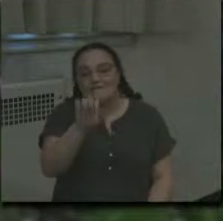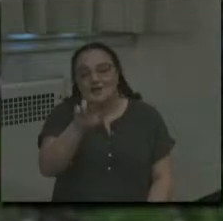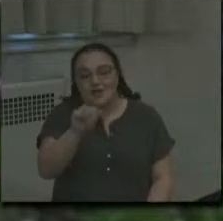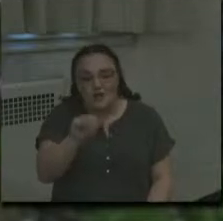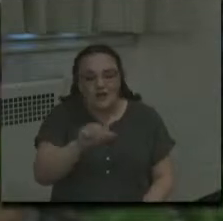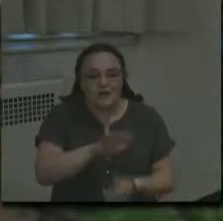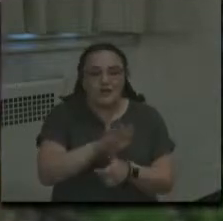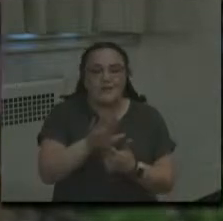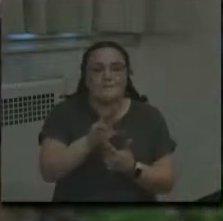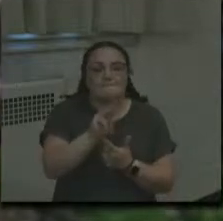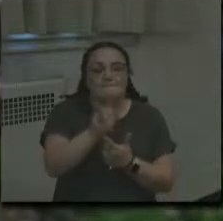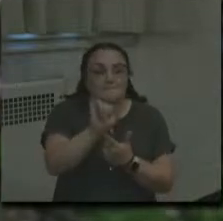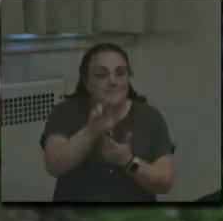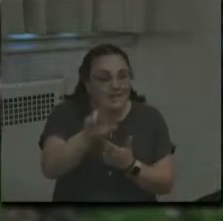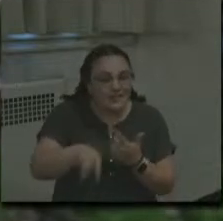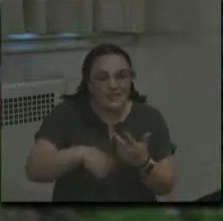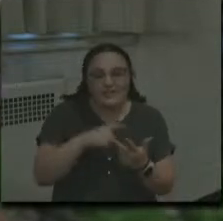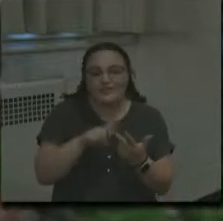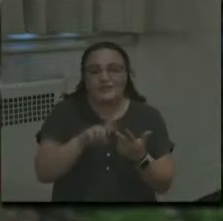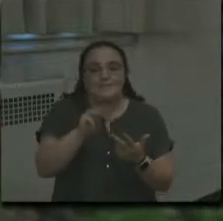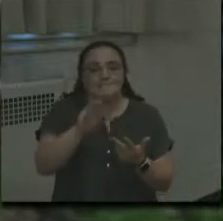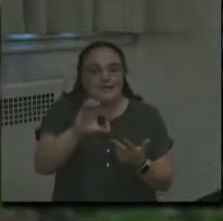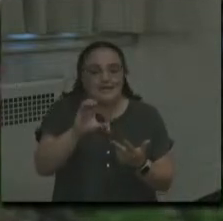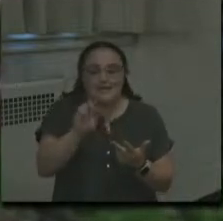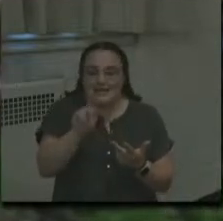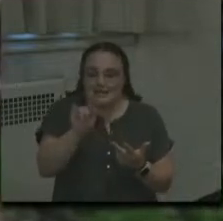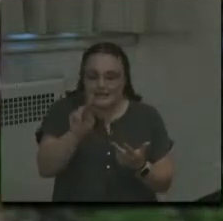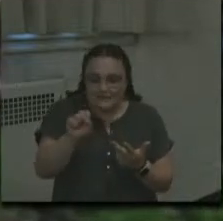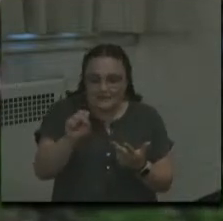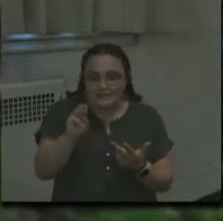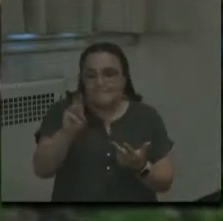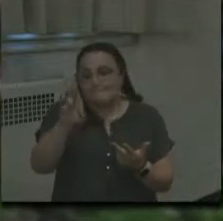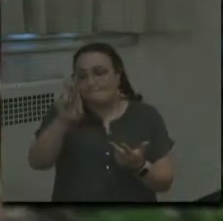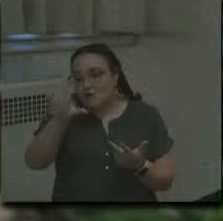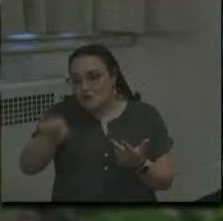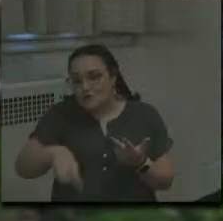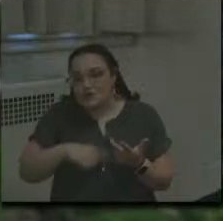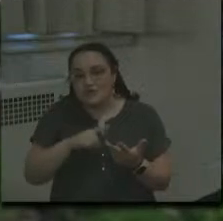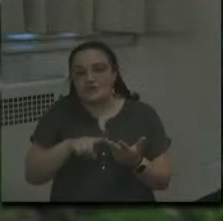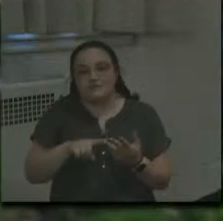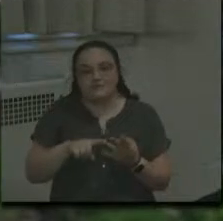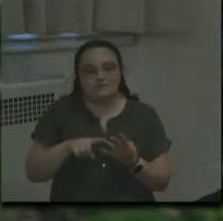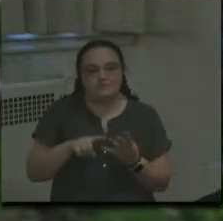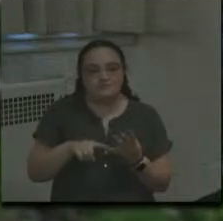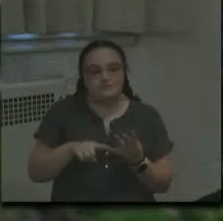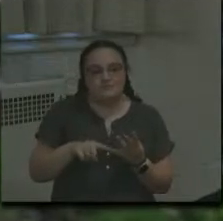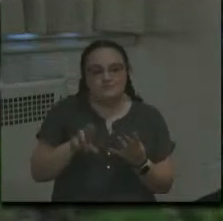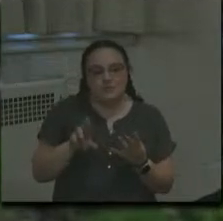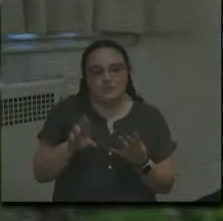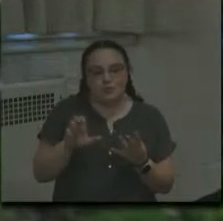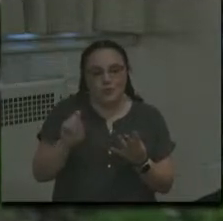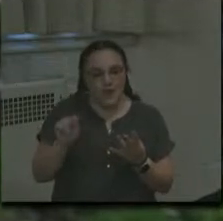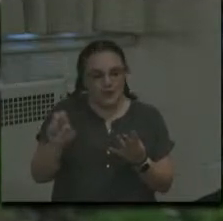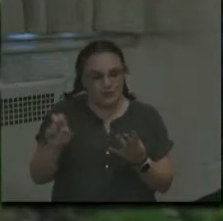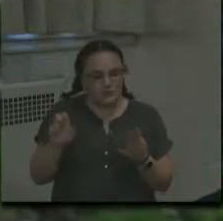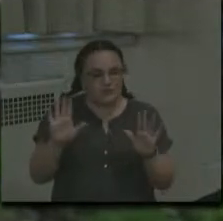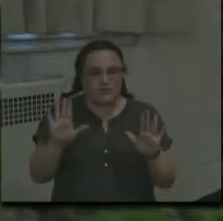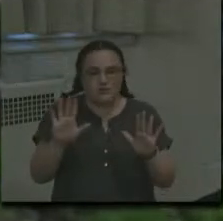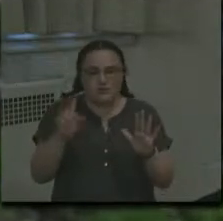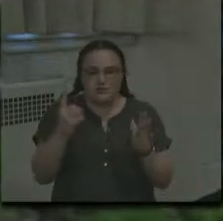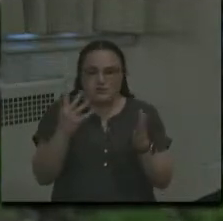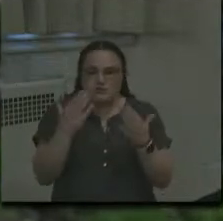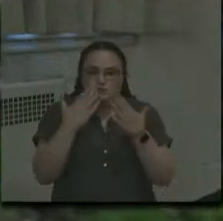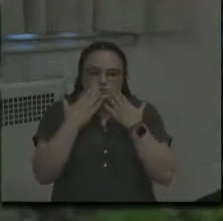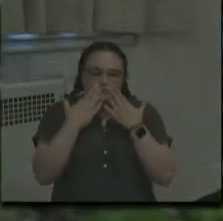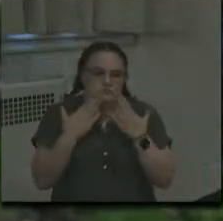member Miller, board member Mickens Murray, and board member Rout. I just want to say thank you.